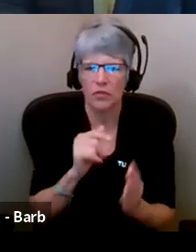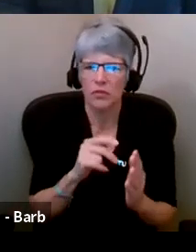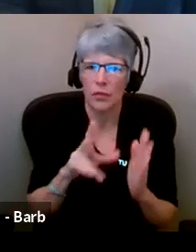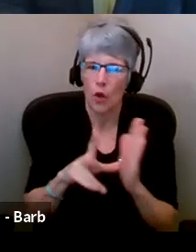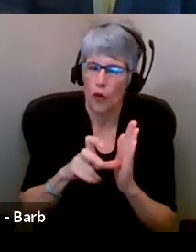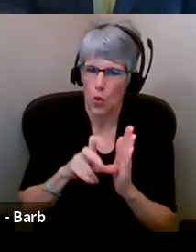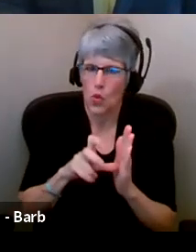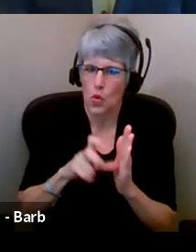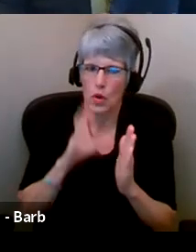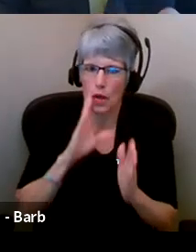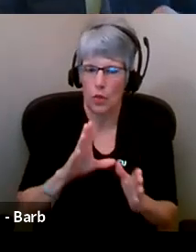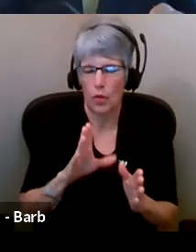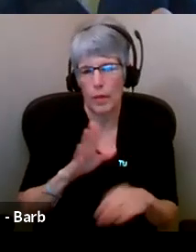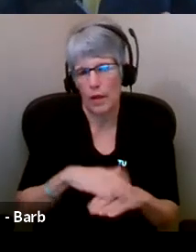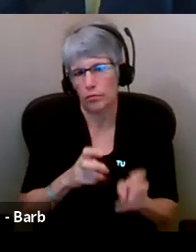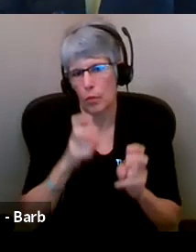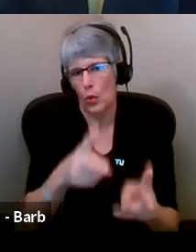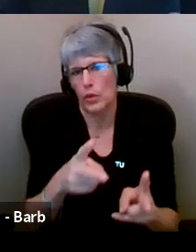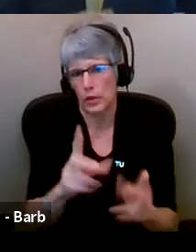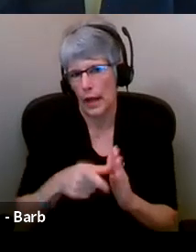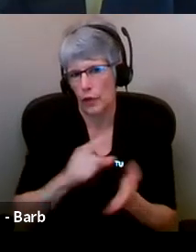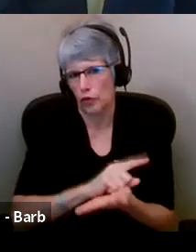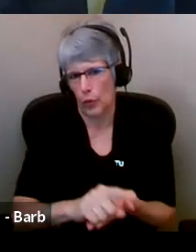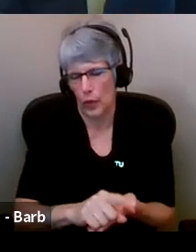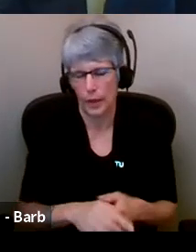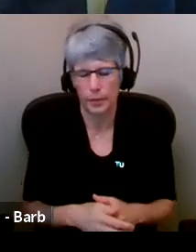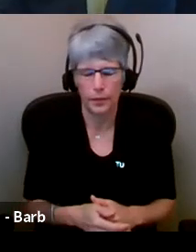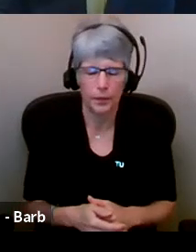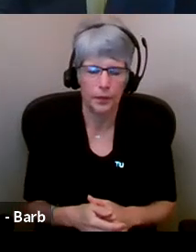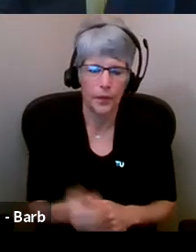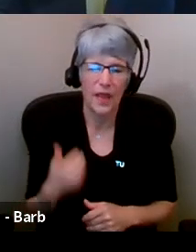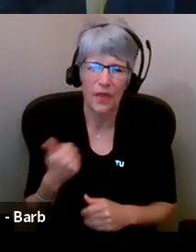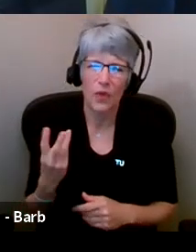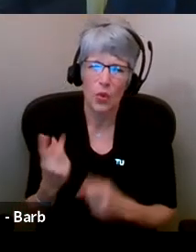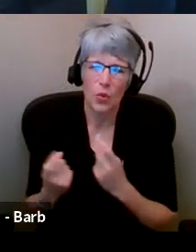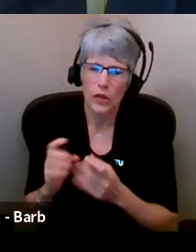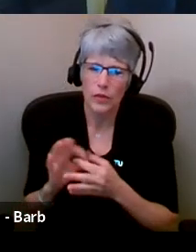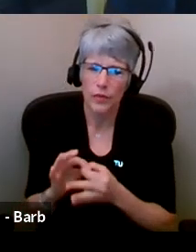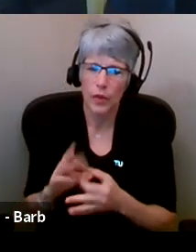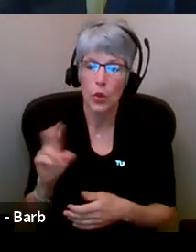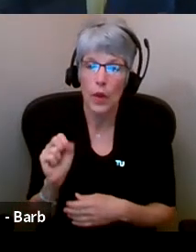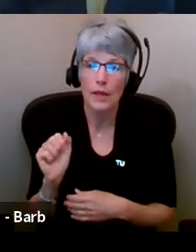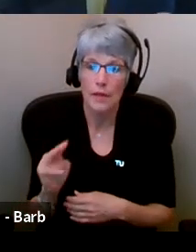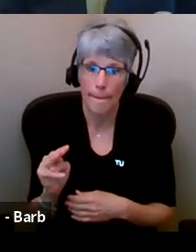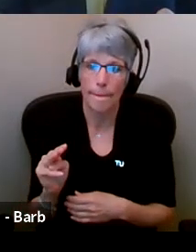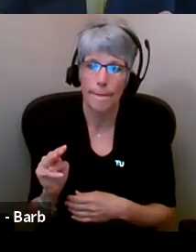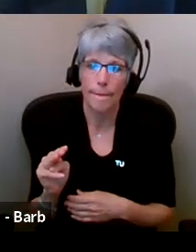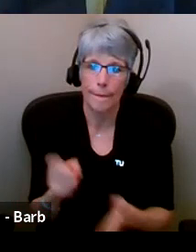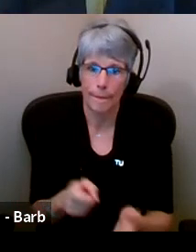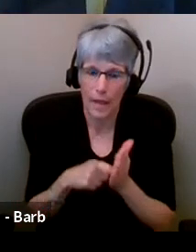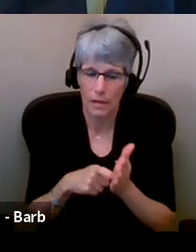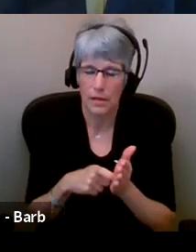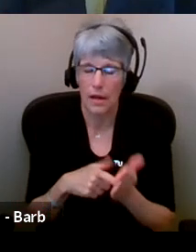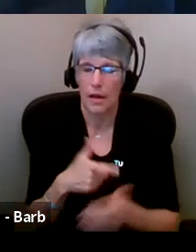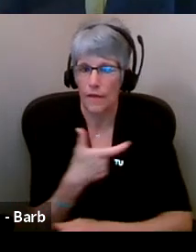provided later this week. We do have a couple questions in regards to the USM's mandate on